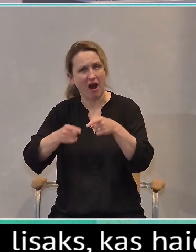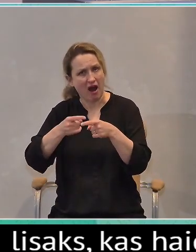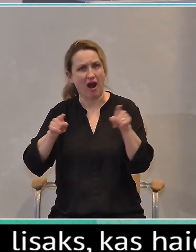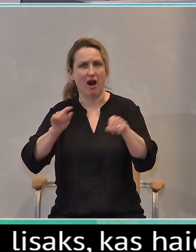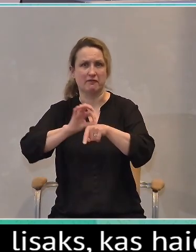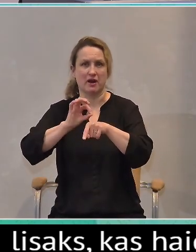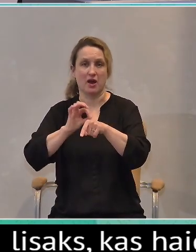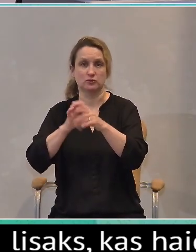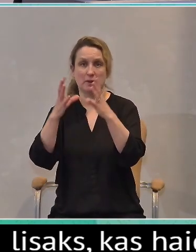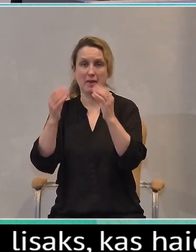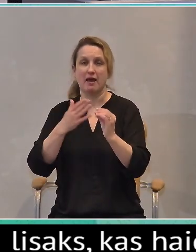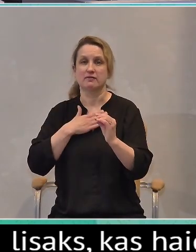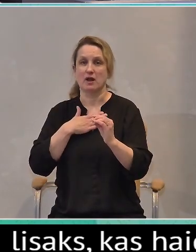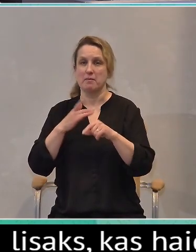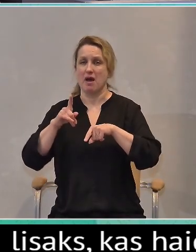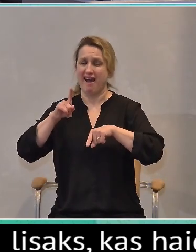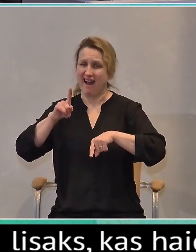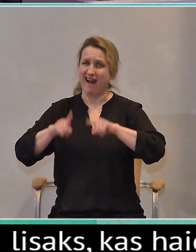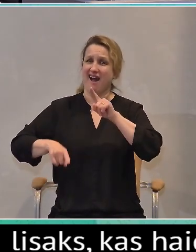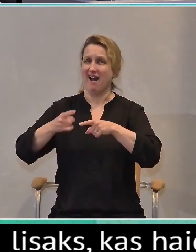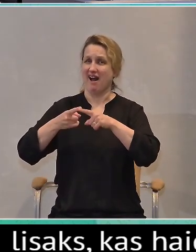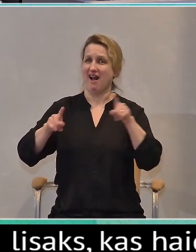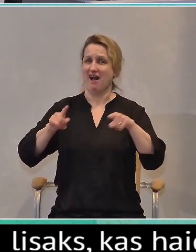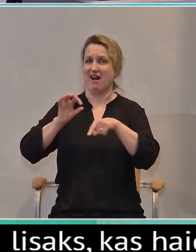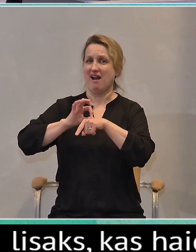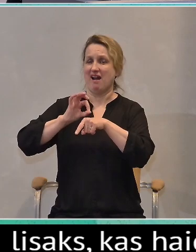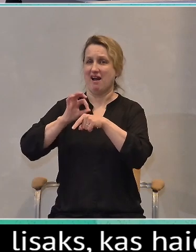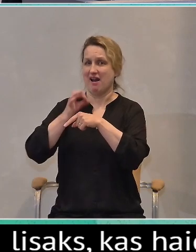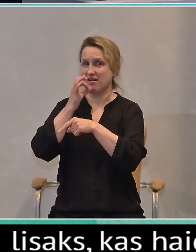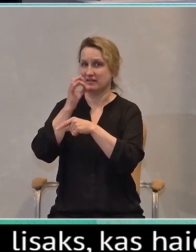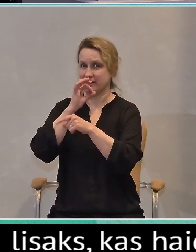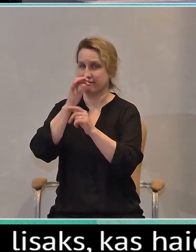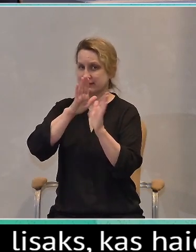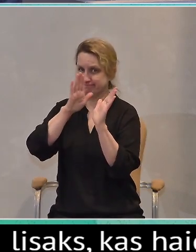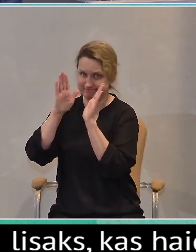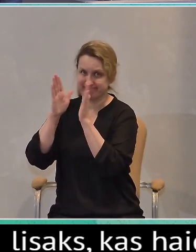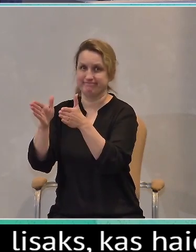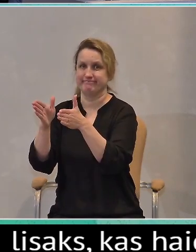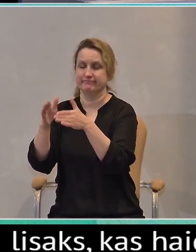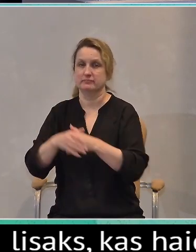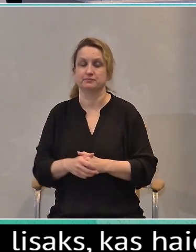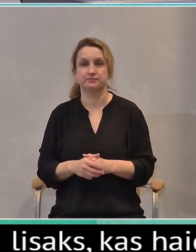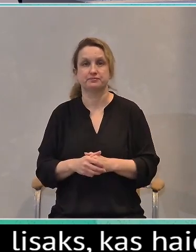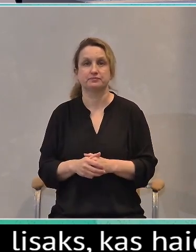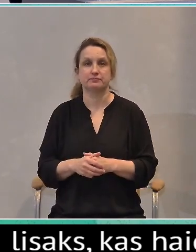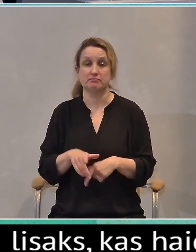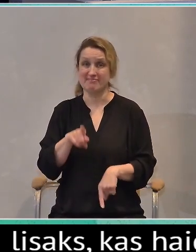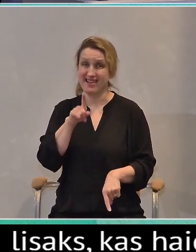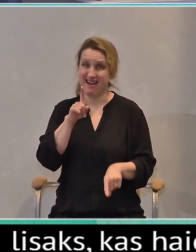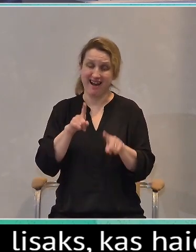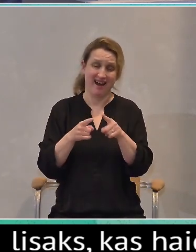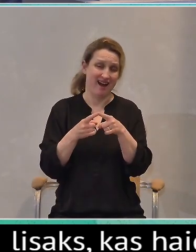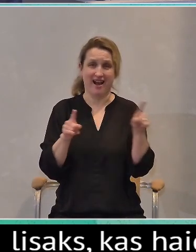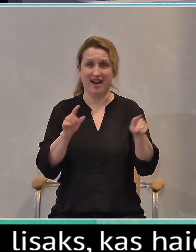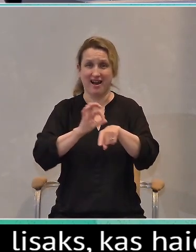We won't be talking in depth about these aspects because on the Rare Disease Day, we would like to